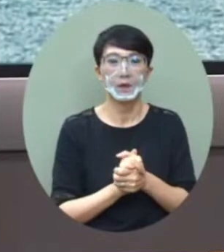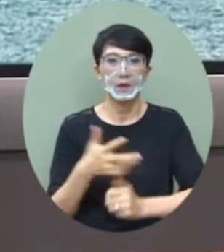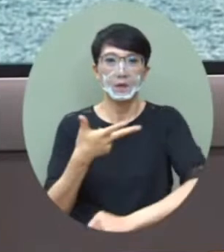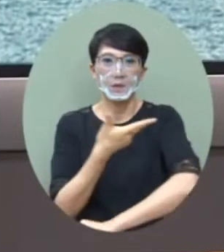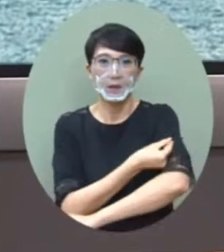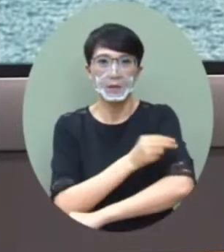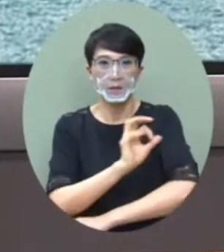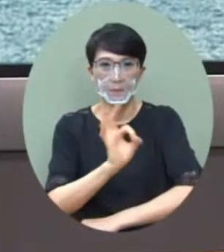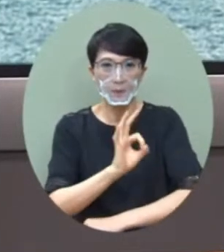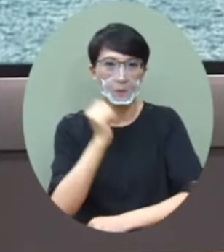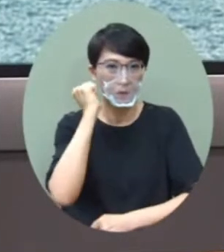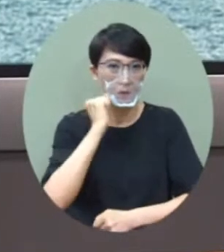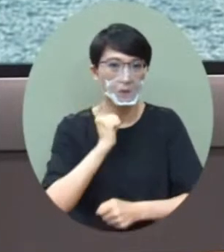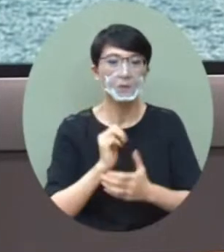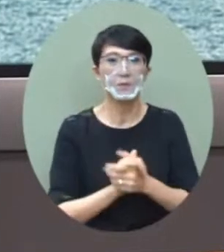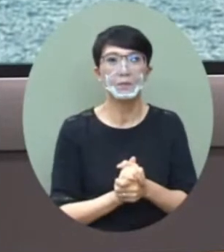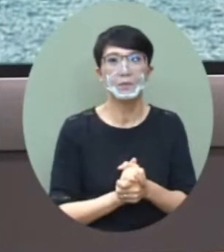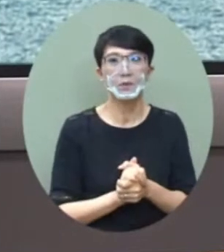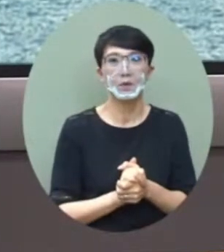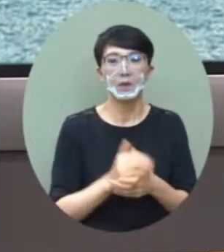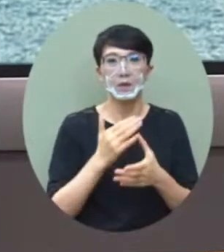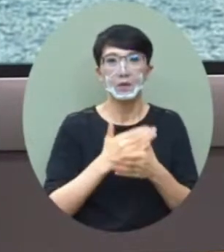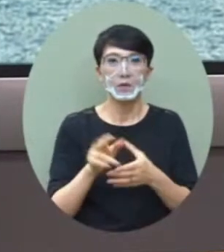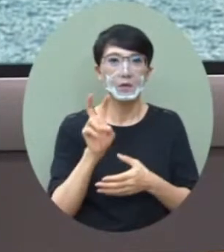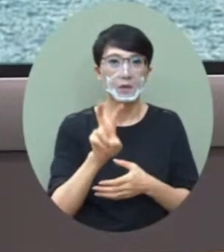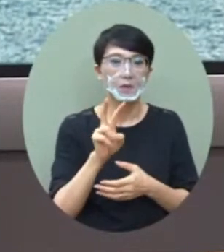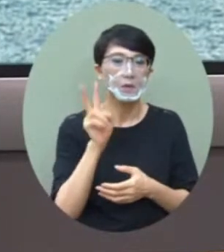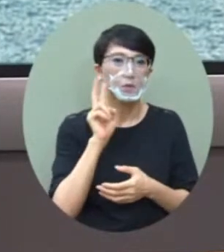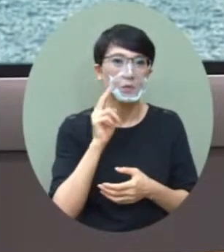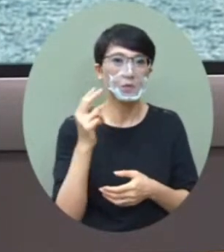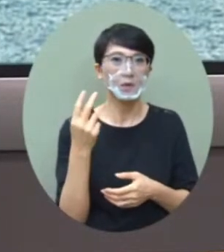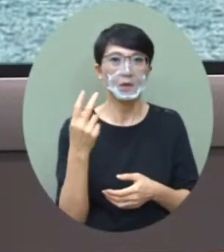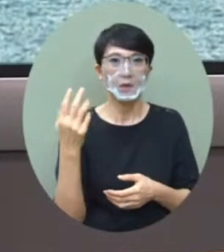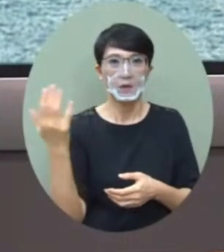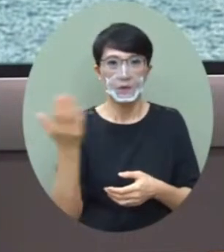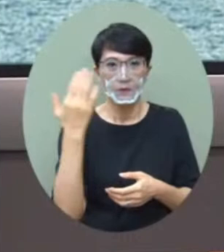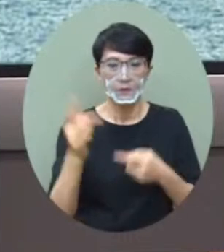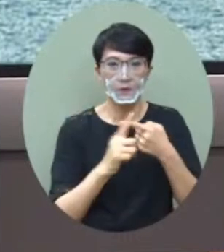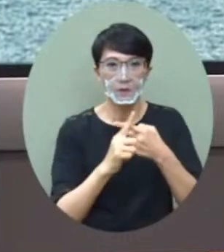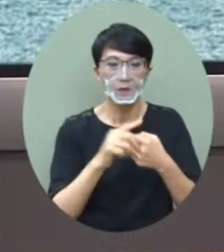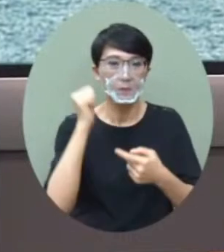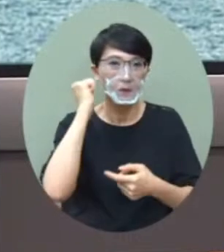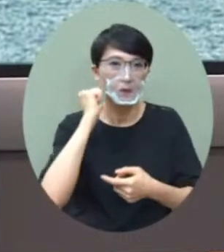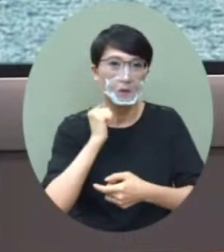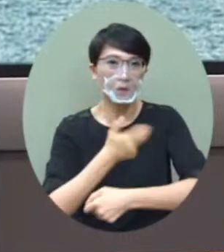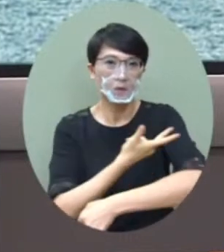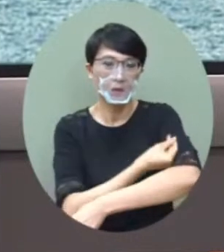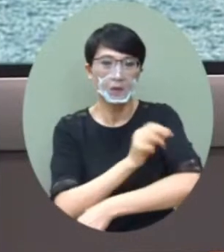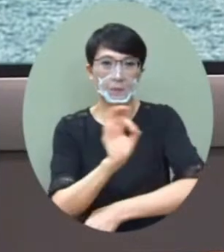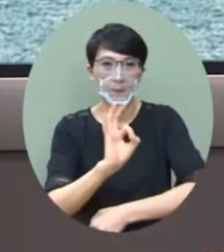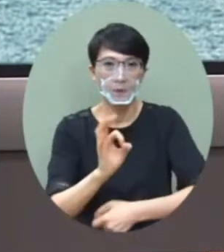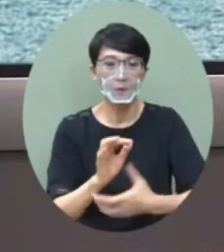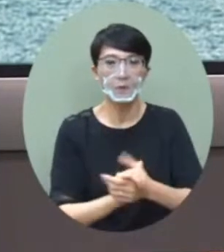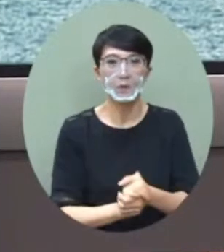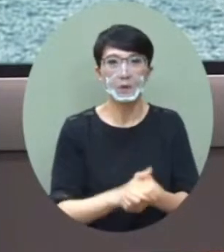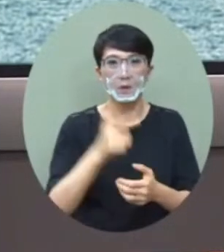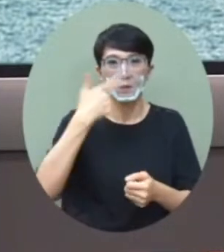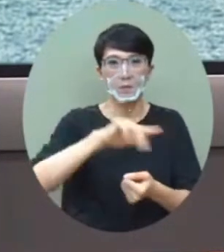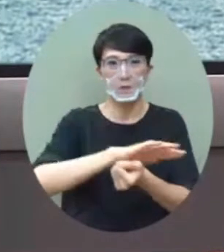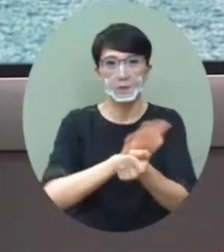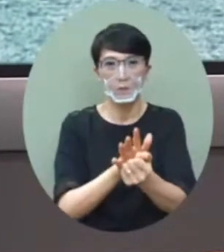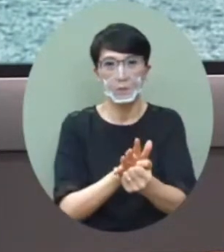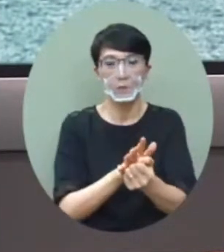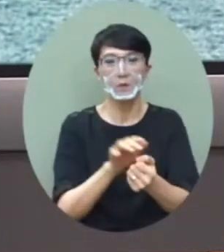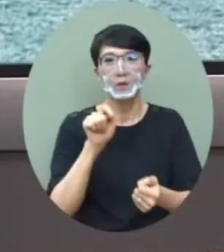the elderly persons, especially those unvaccinated, are mostly affected, and they account for the largest number of